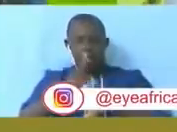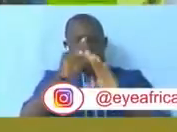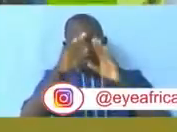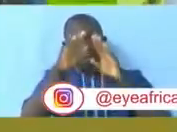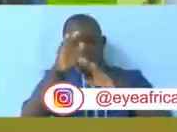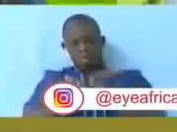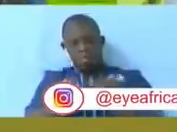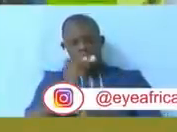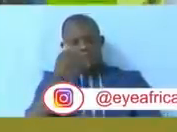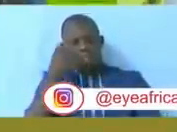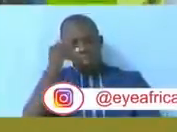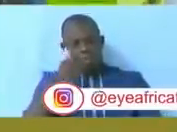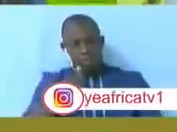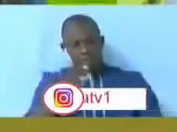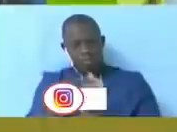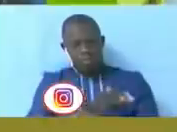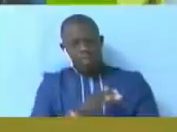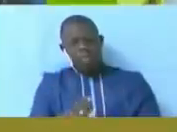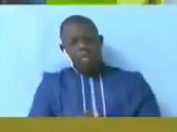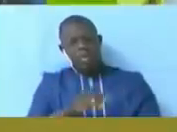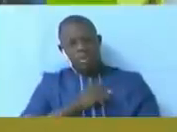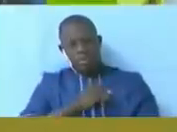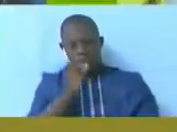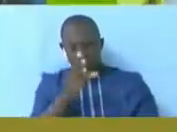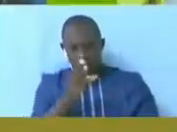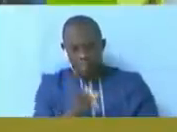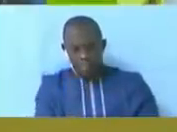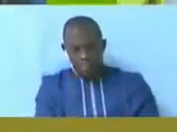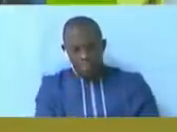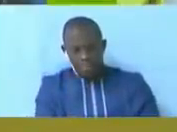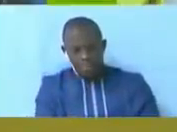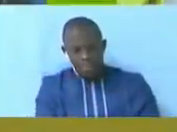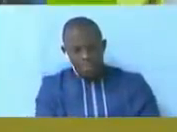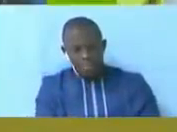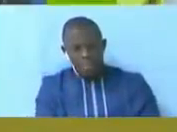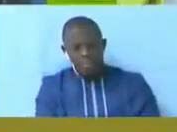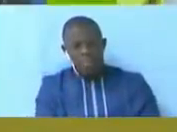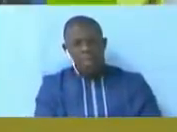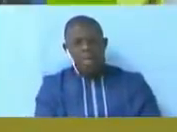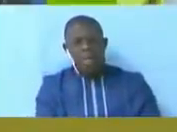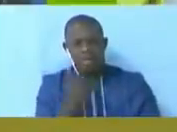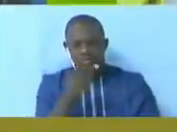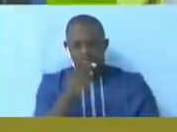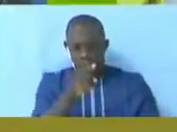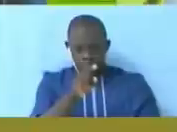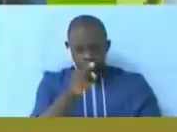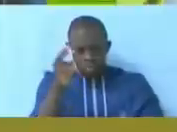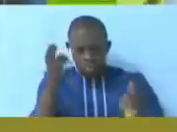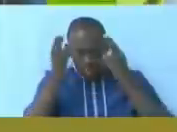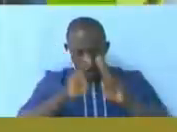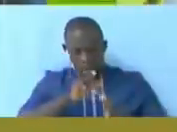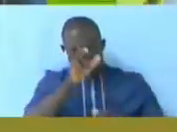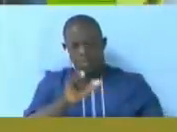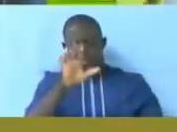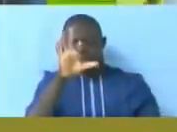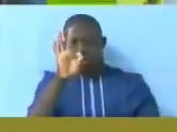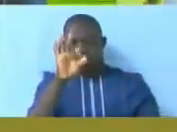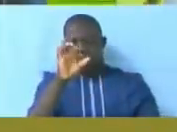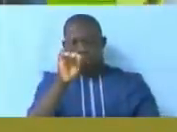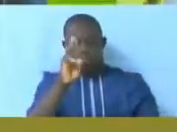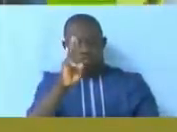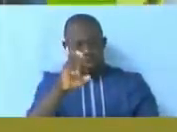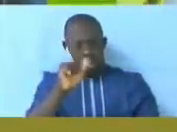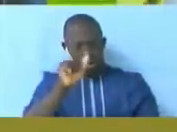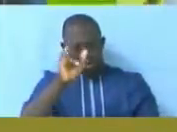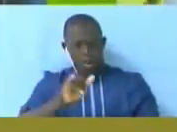me alonga dokola NIA ayengkumani. He said. Are you lawyer Touray? I said yes. Akonyeko for italam lawyer Touray